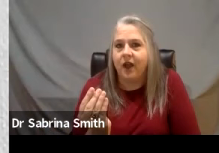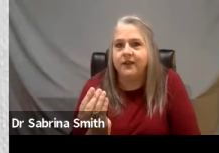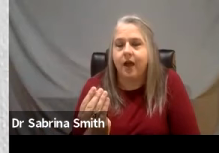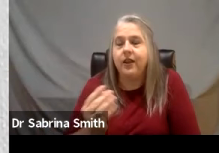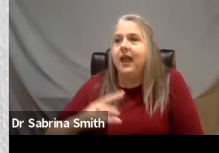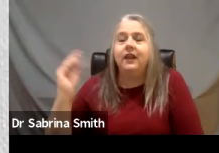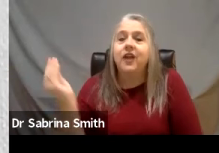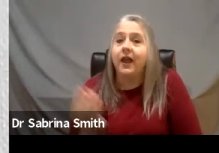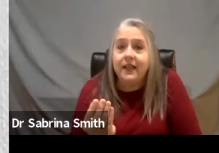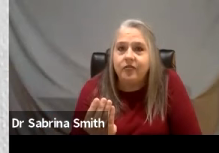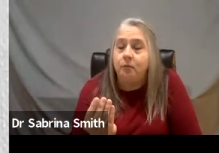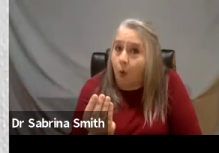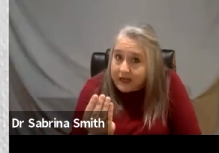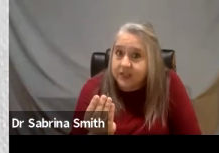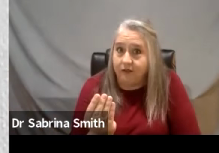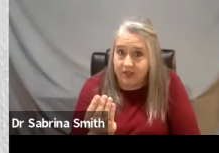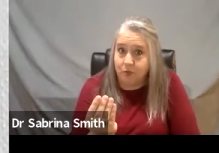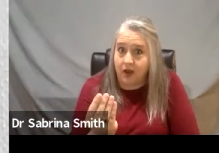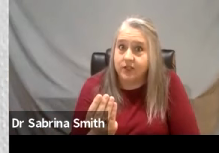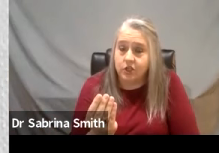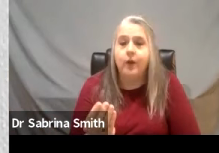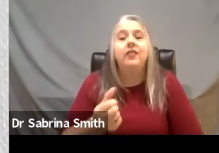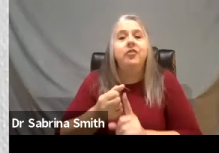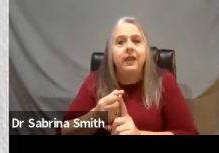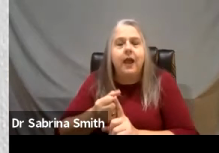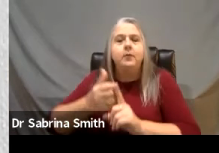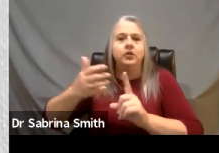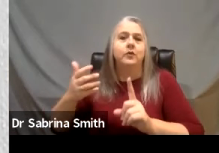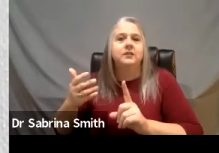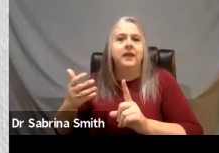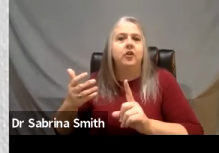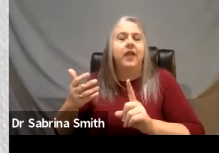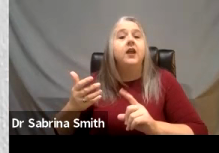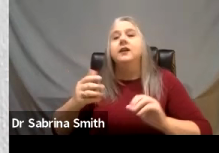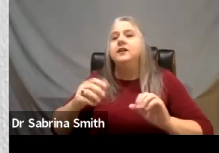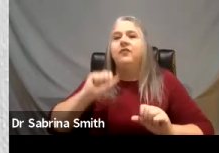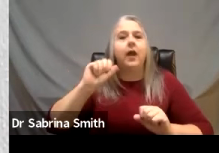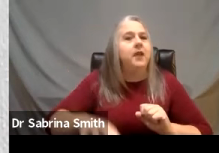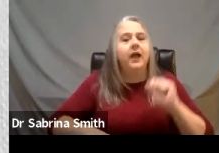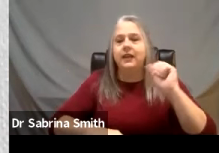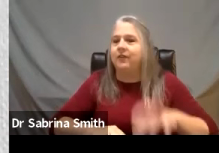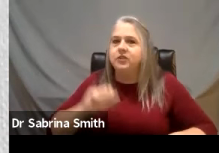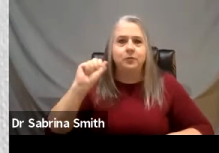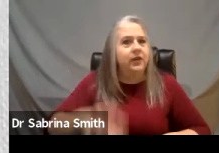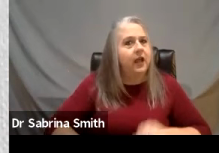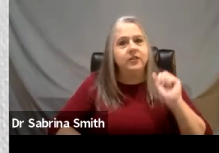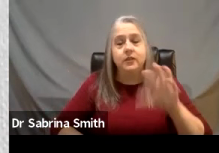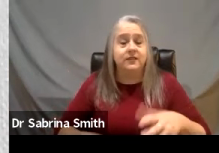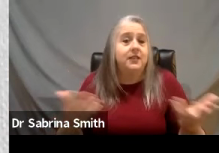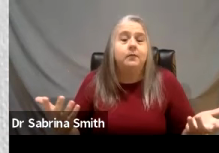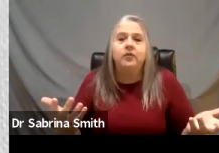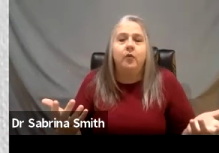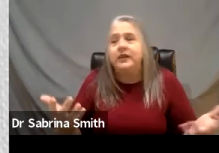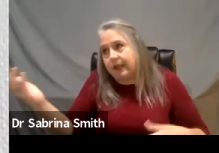natural product out and I've got to get the point of this product too. And then I'm going to expand on that. Because if I'm not, and if I'm just putting out this,